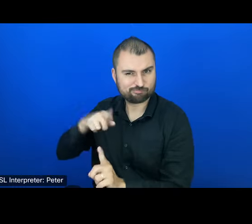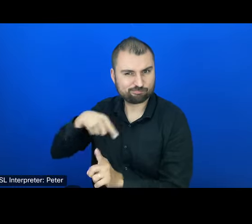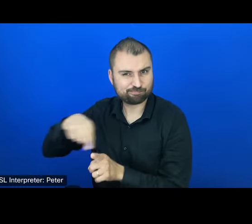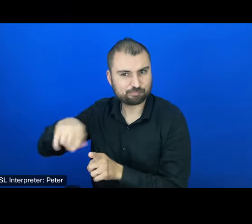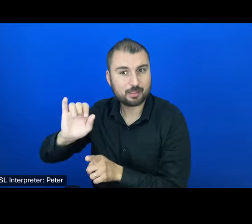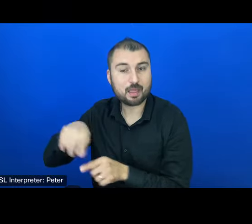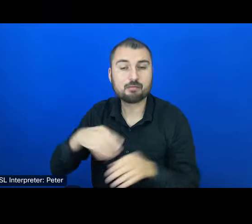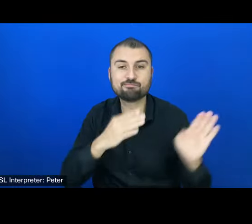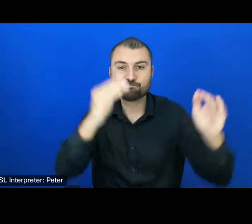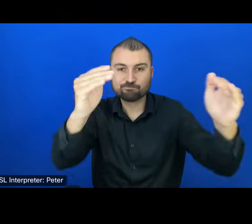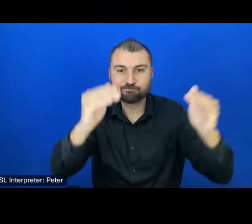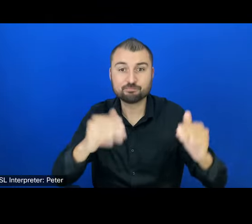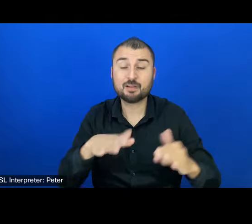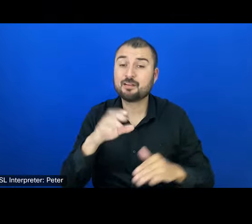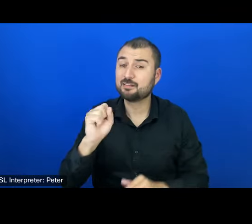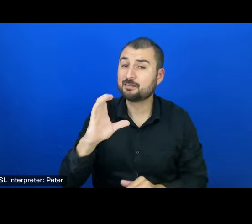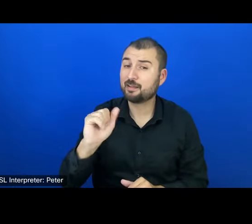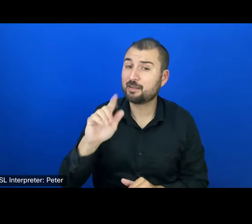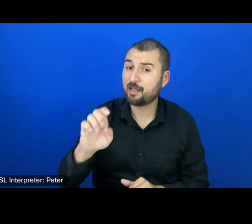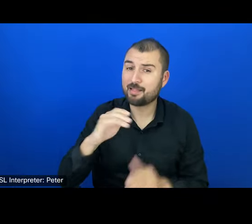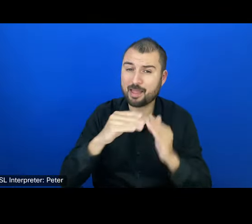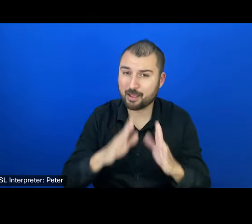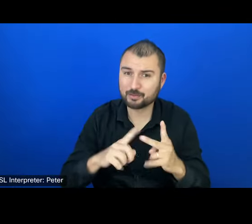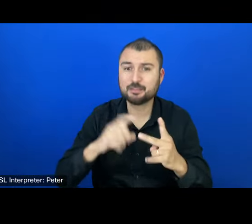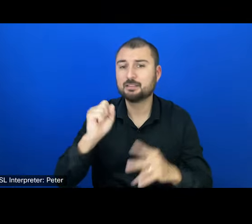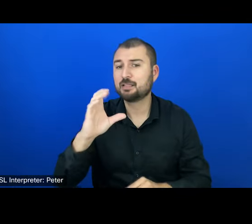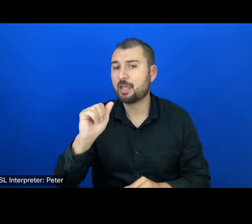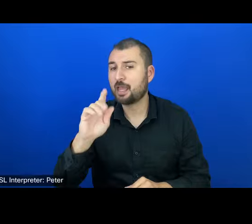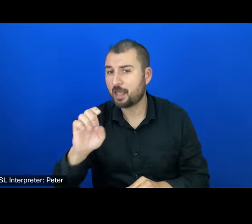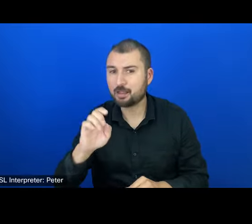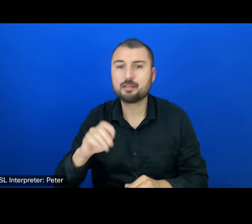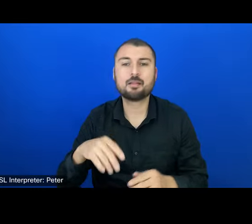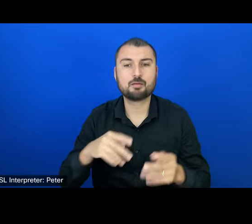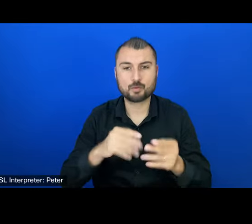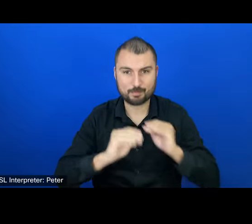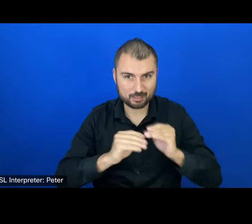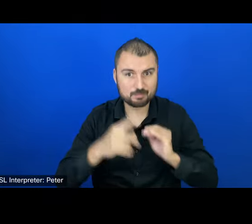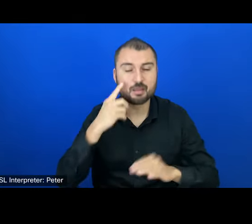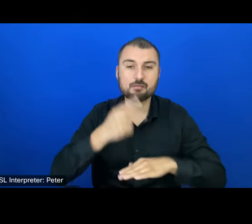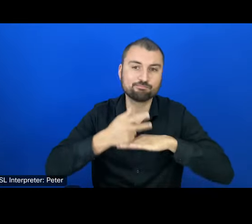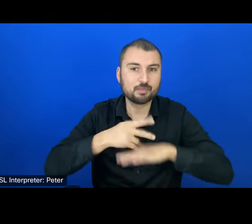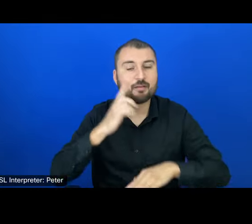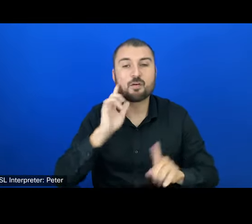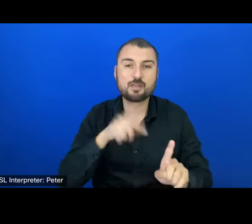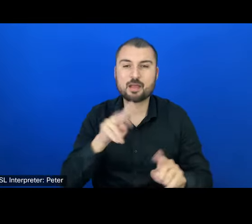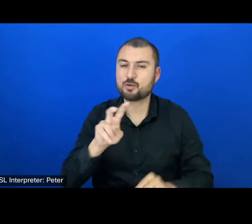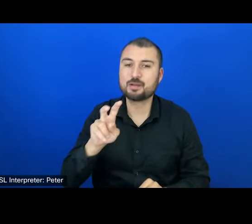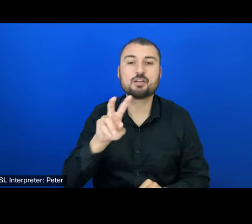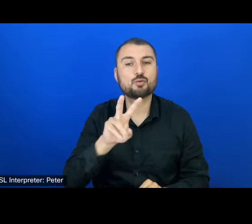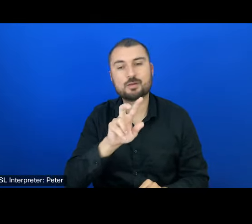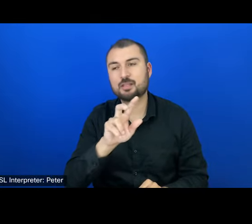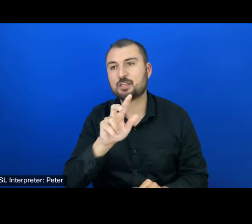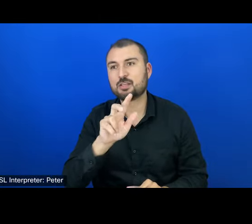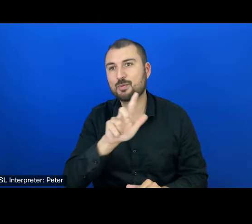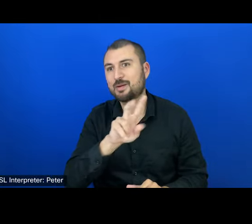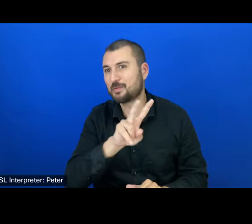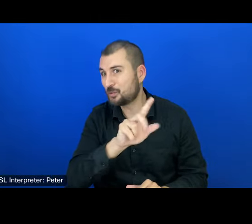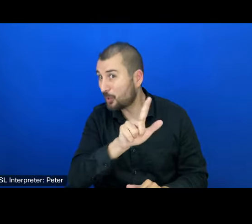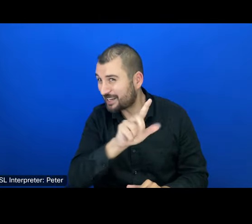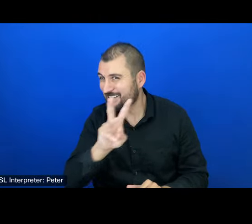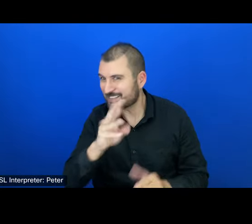Moving down to the scale house scale repair and replacement at $266,000. So the agency's motor